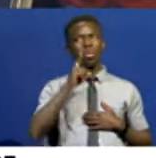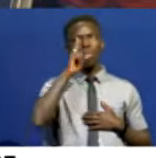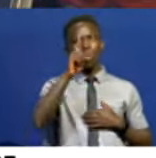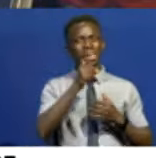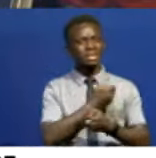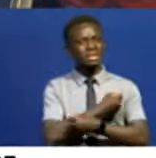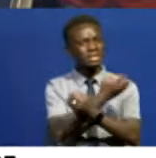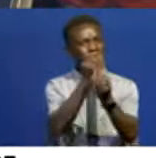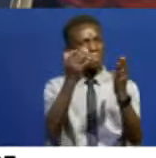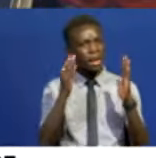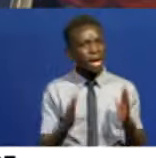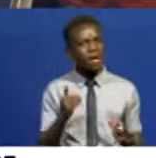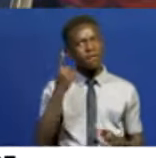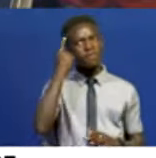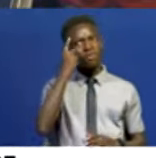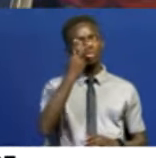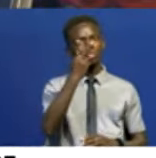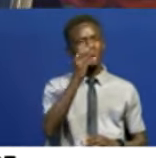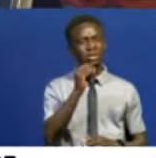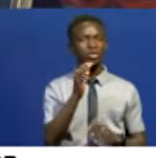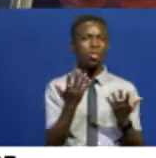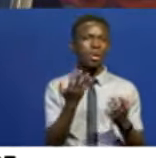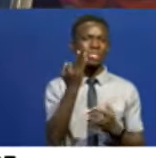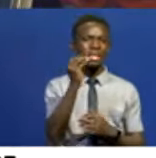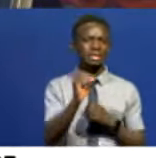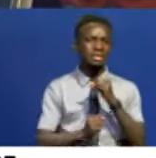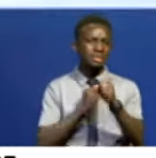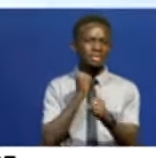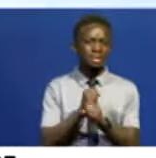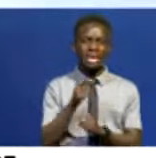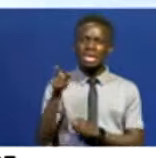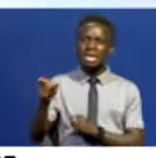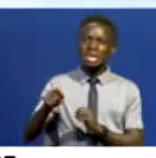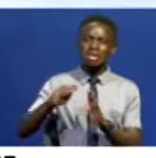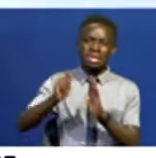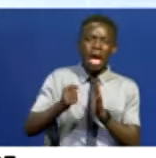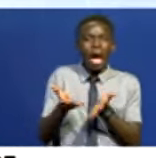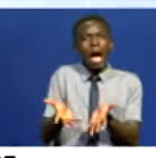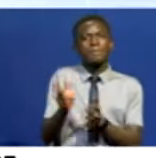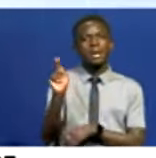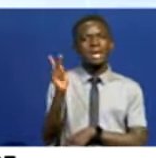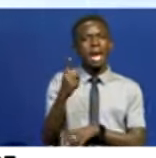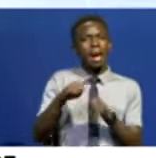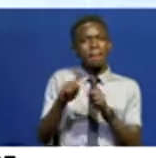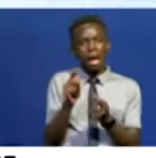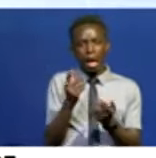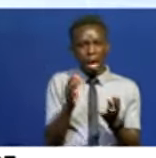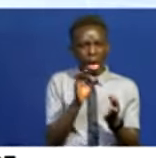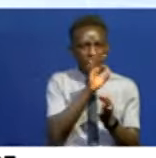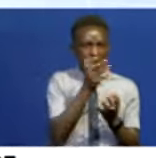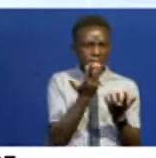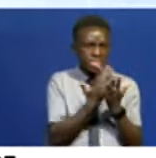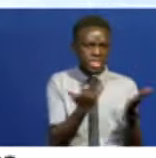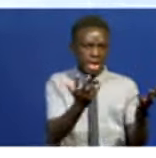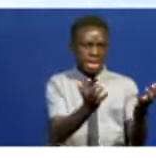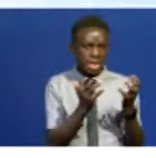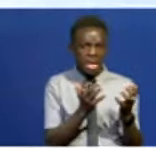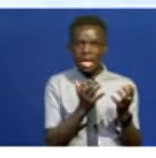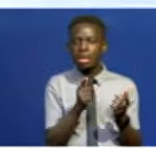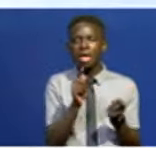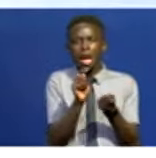years of a product that is being produced in Kenya, but they just twisted the specifications, and we have said that will not